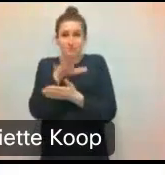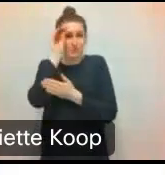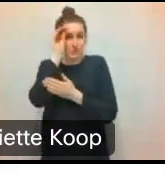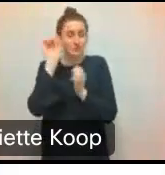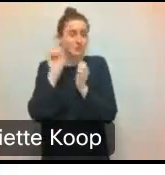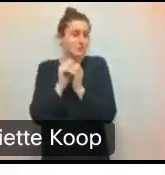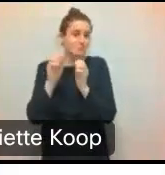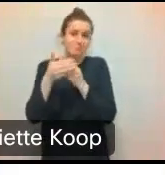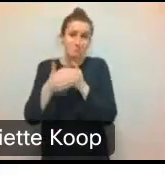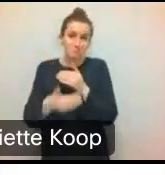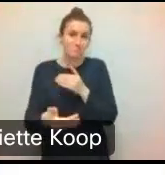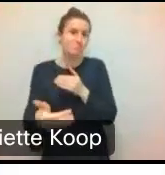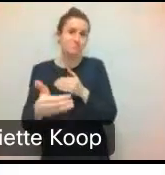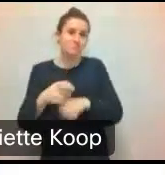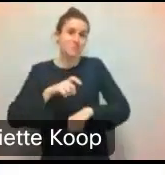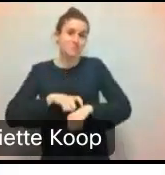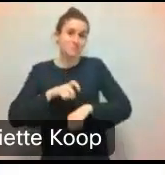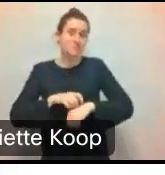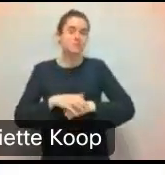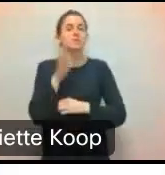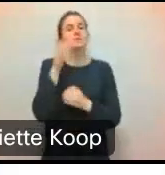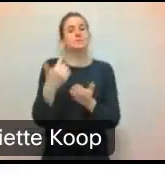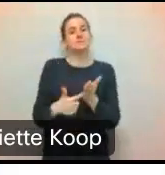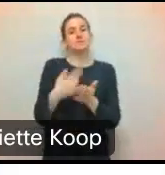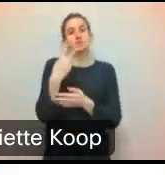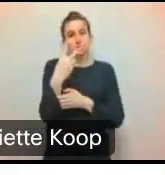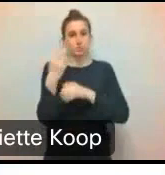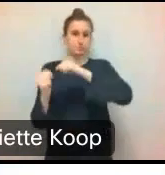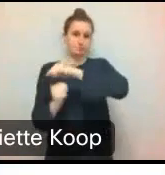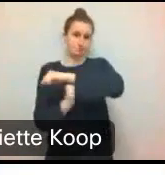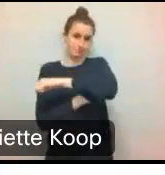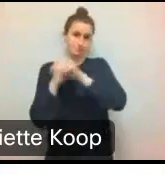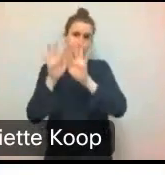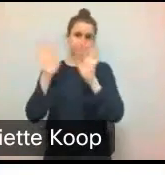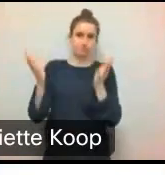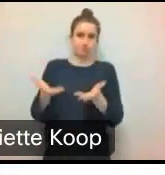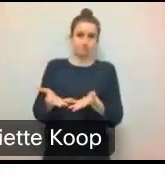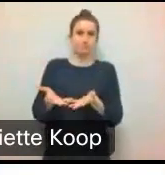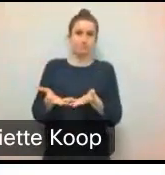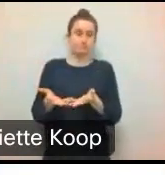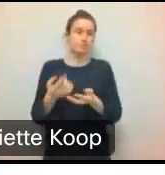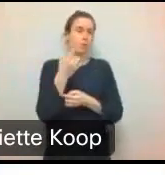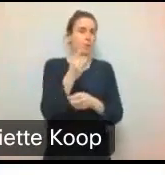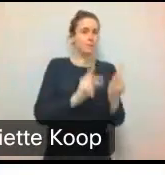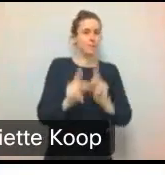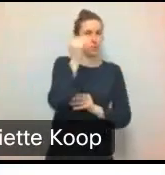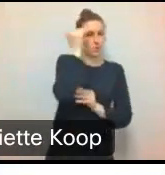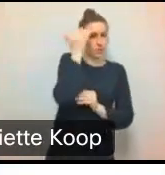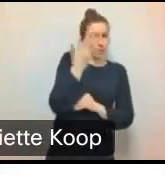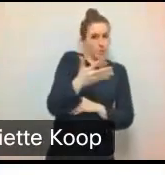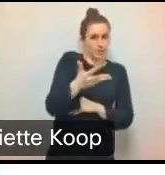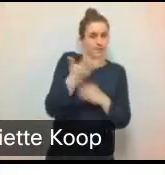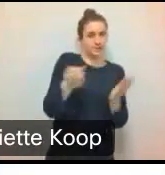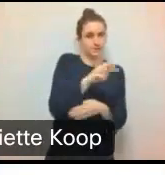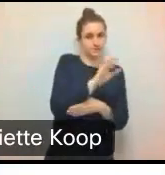also going to introduce two information frameworks, one that is familiar to everybody here on campus and one that is a little newer that